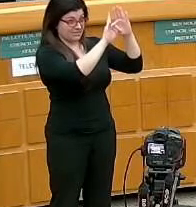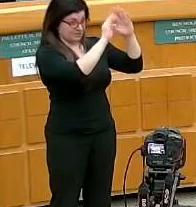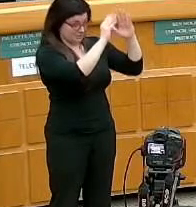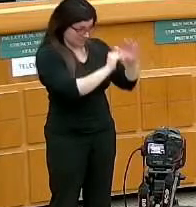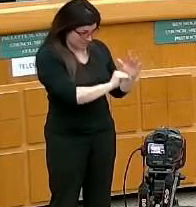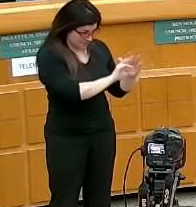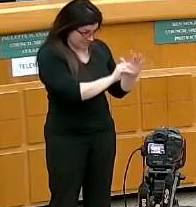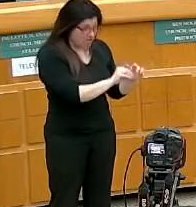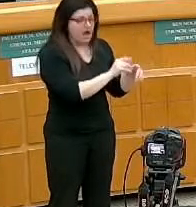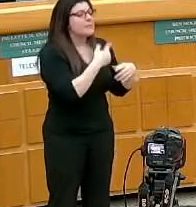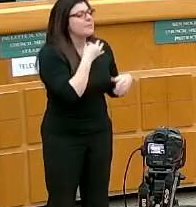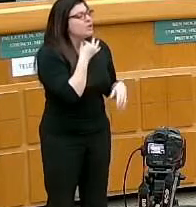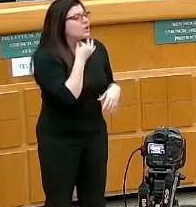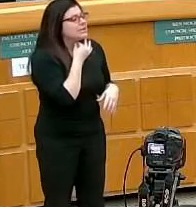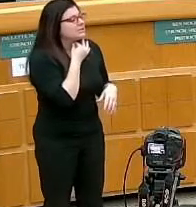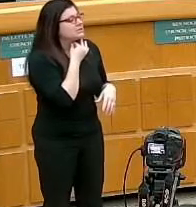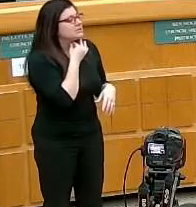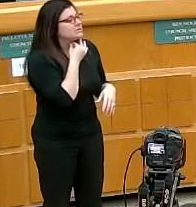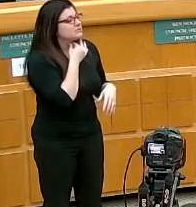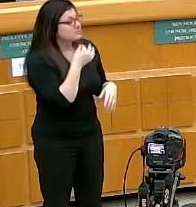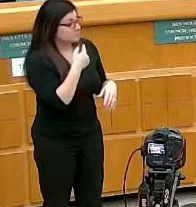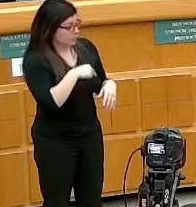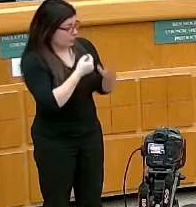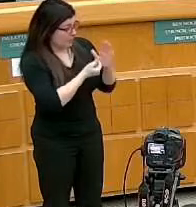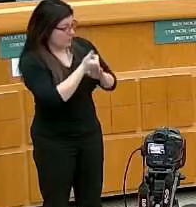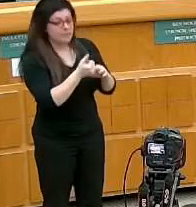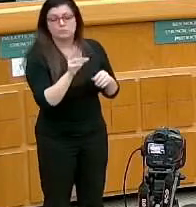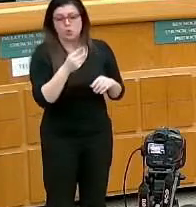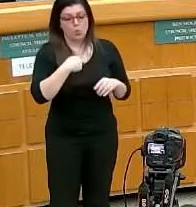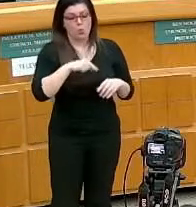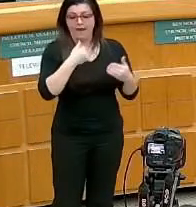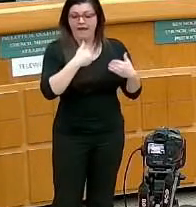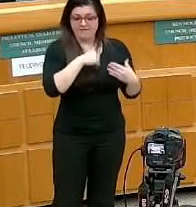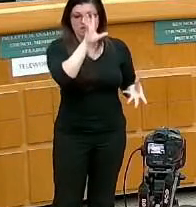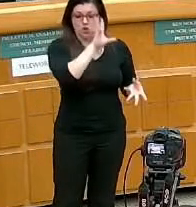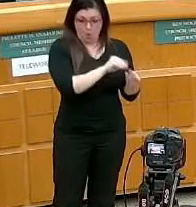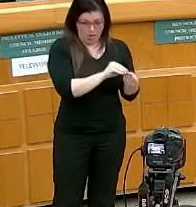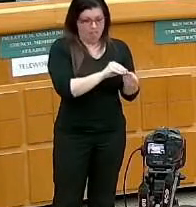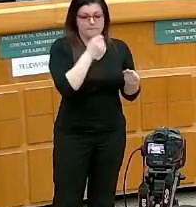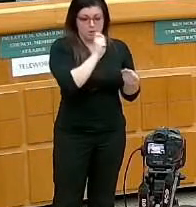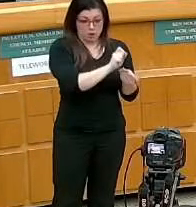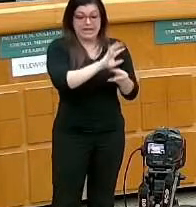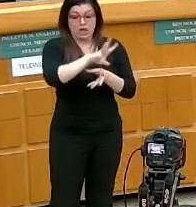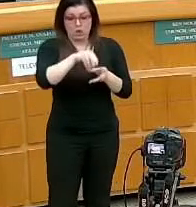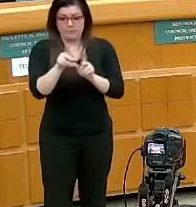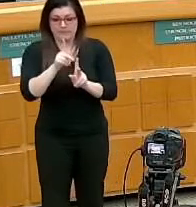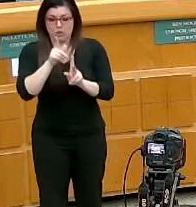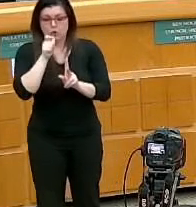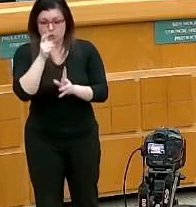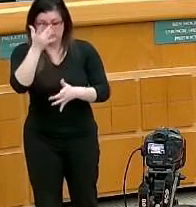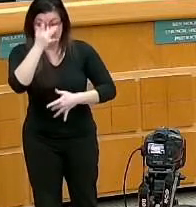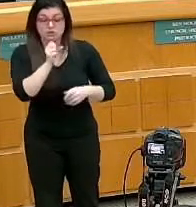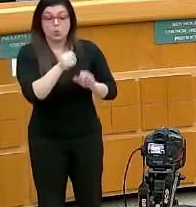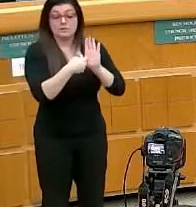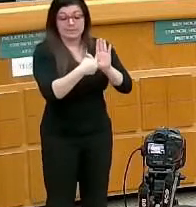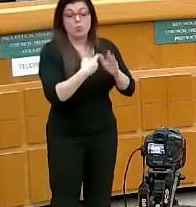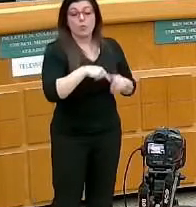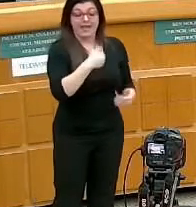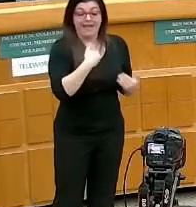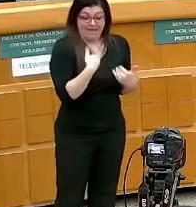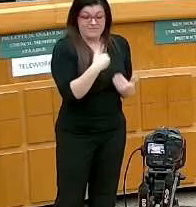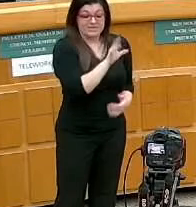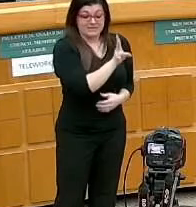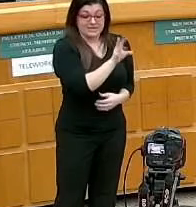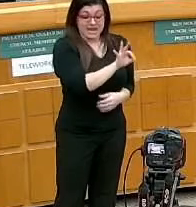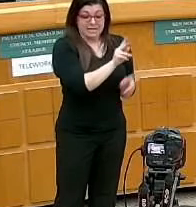they remaining in the total number? Just so we can have a cumulative. So 79, and then of those 79, we have 8 that have recovered. So we're